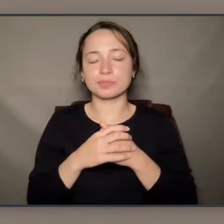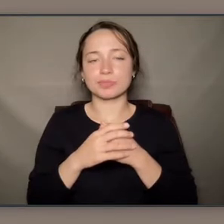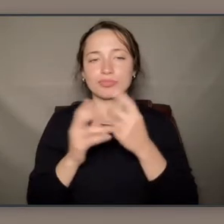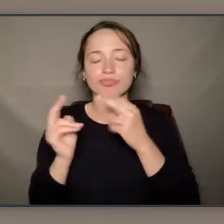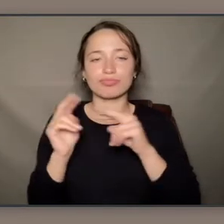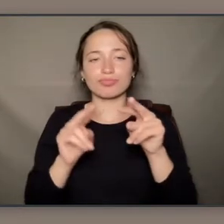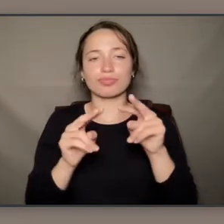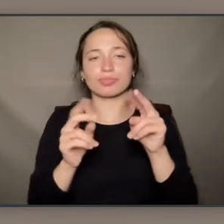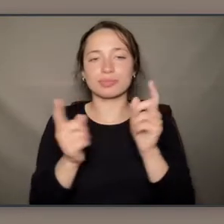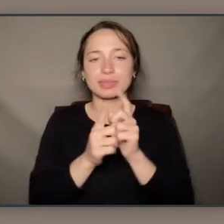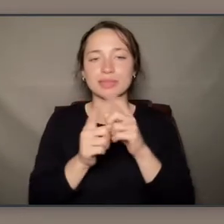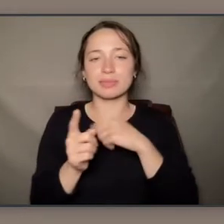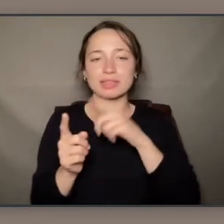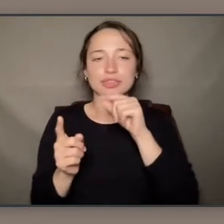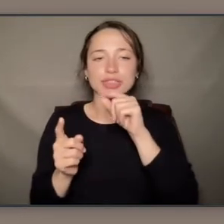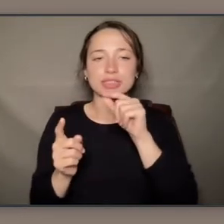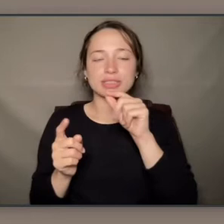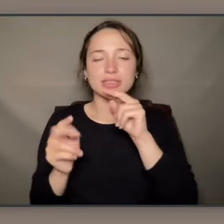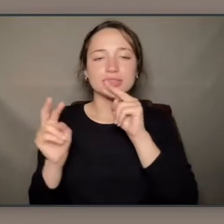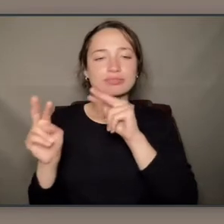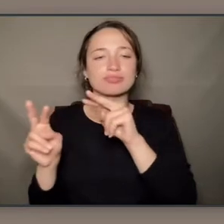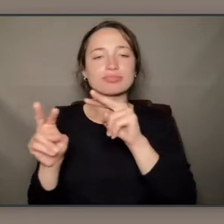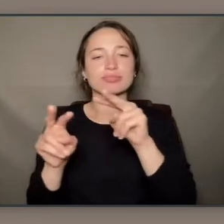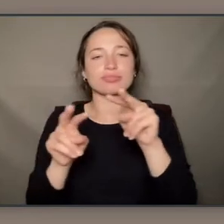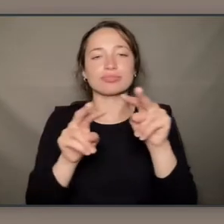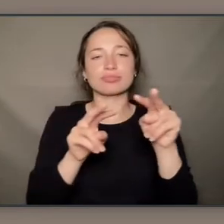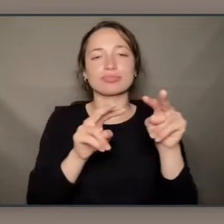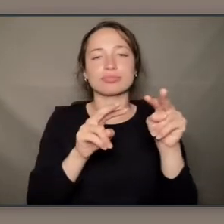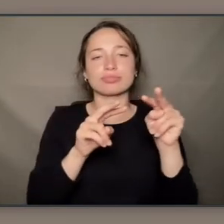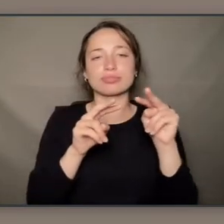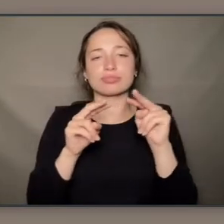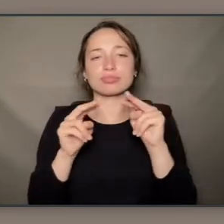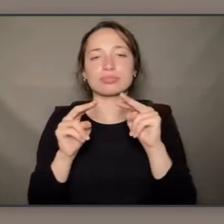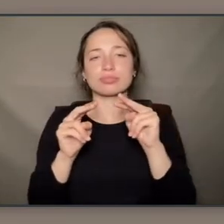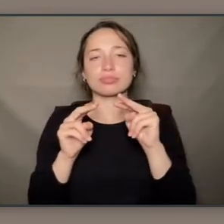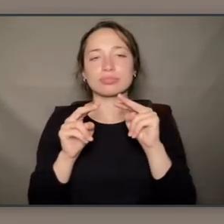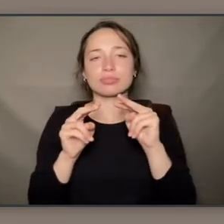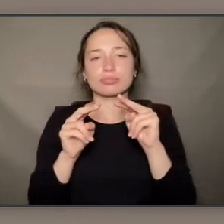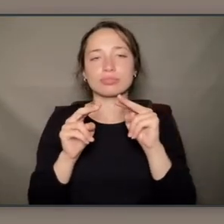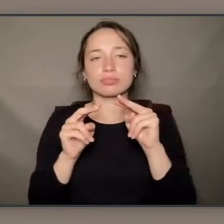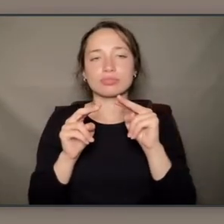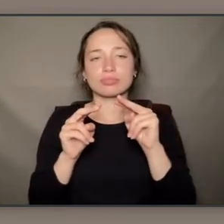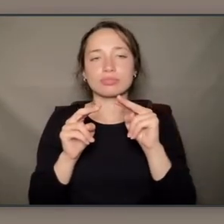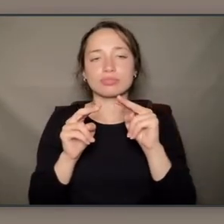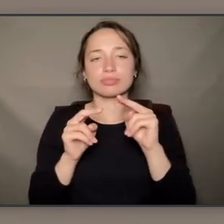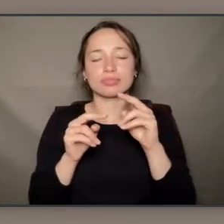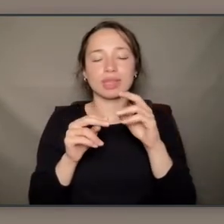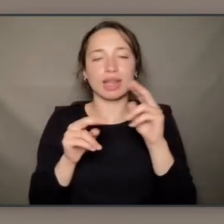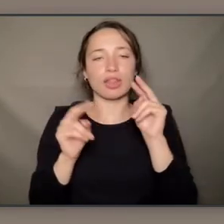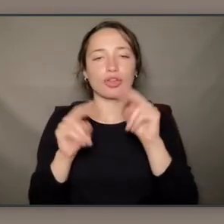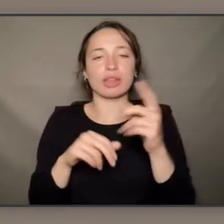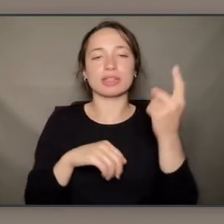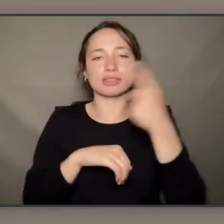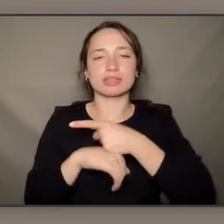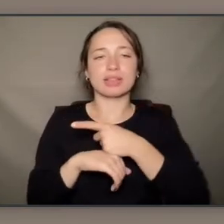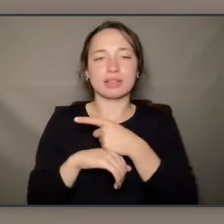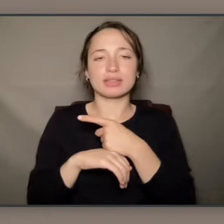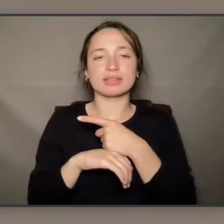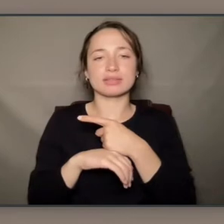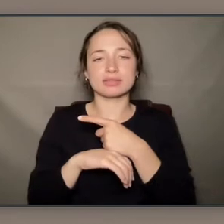go out and greet my chickens and look at the day, just scan the horizon and